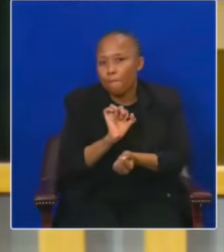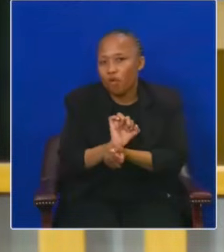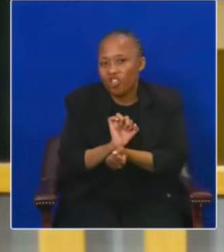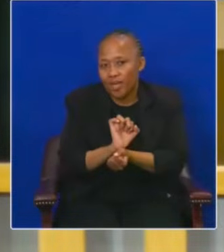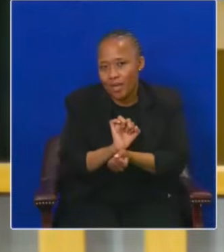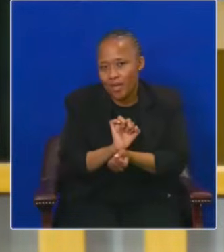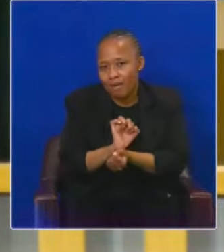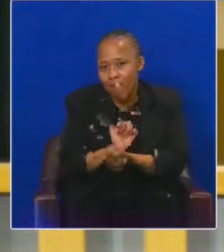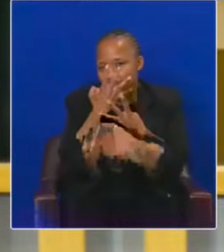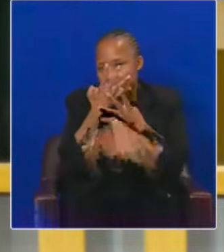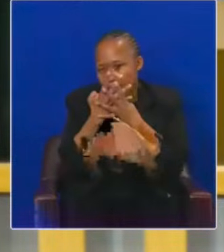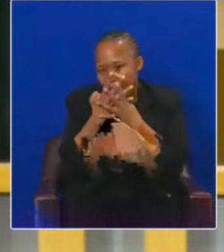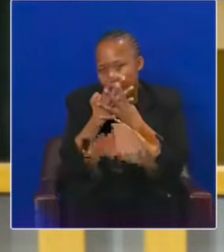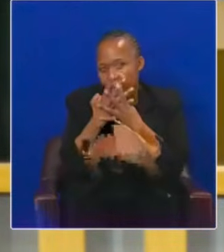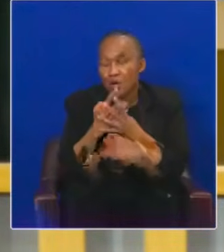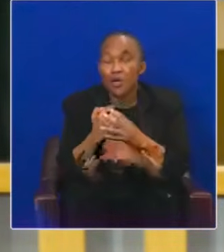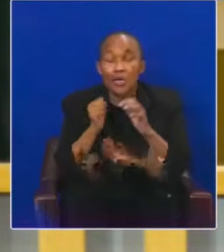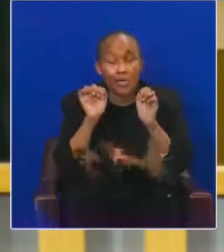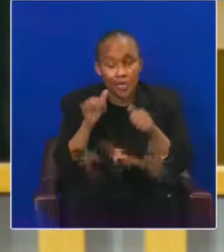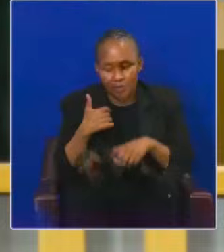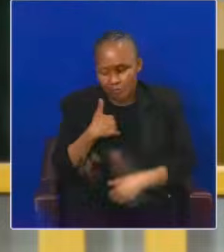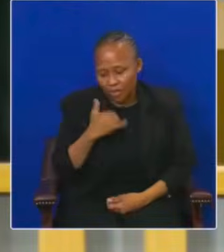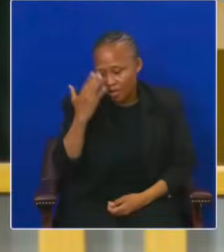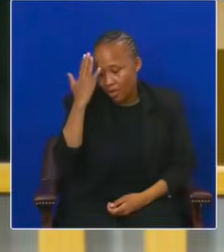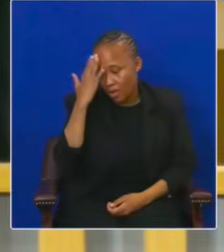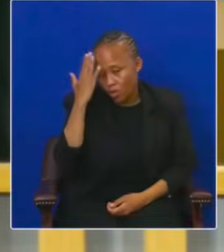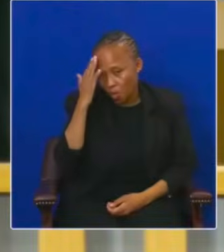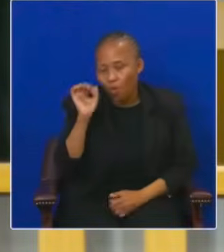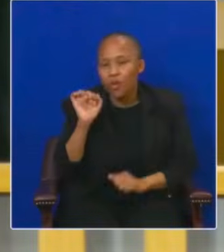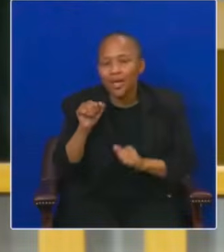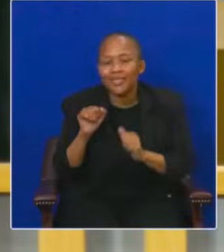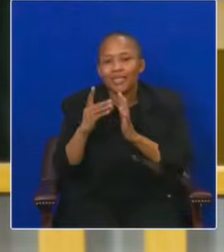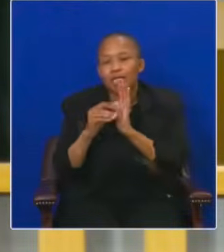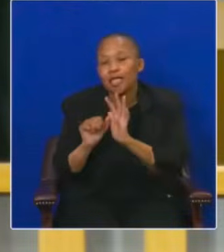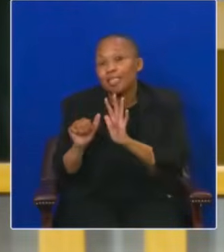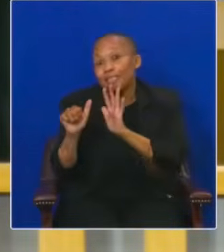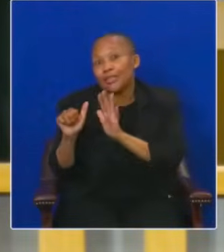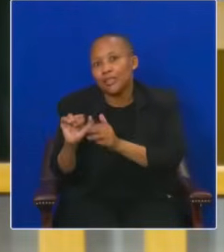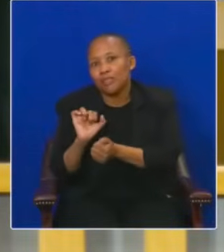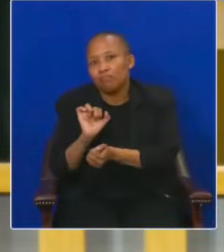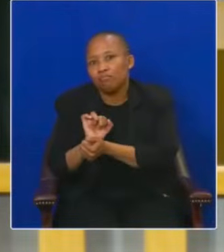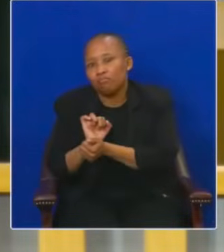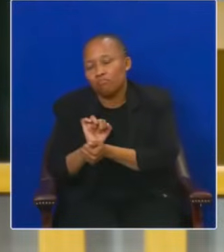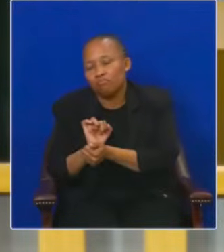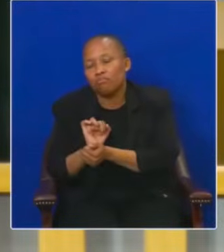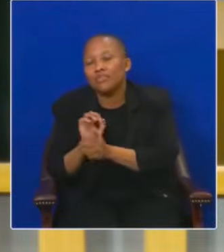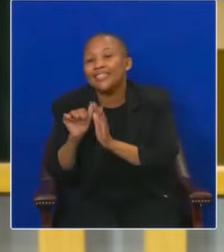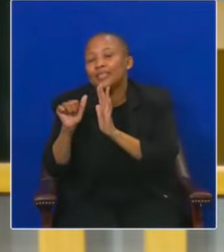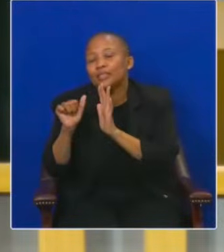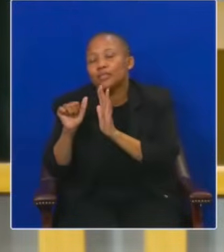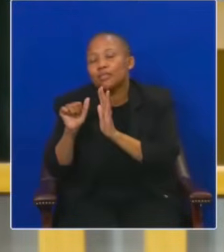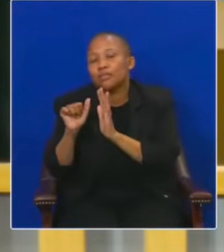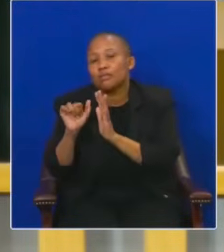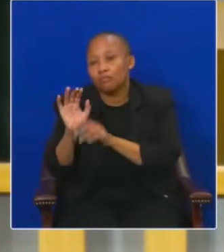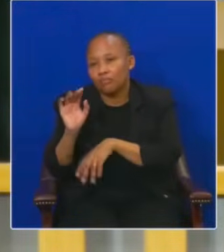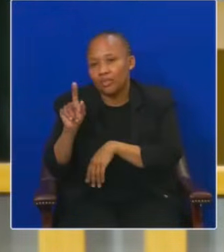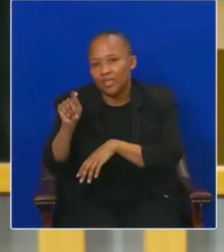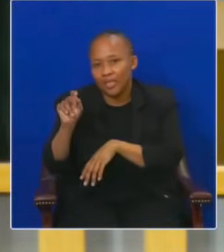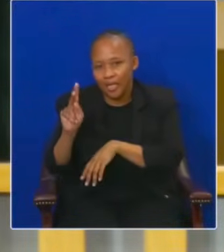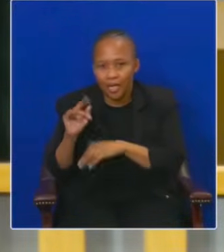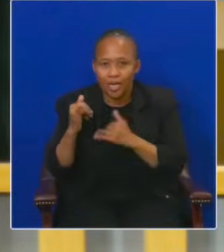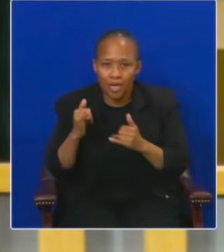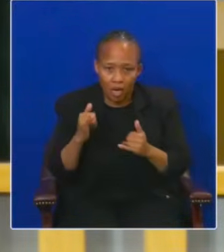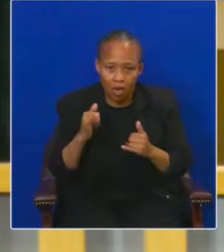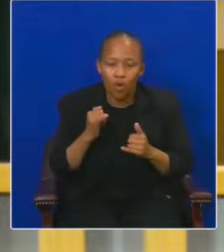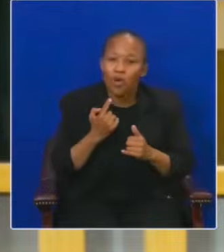Mr. Molefe was arrested on the 6th, but Brigadier Nkwashu tells all these prison officials that he was arrested on the